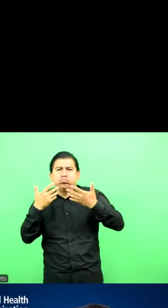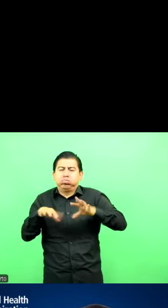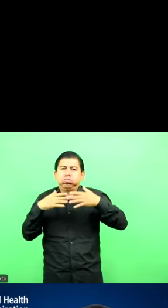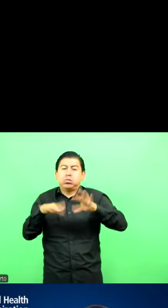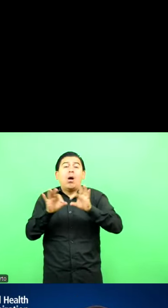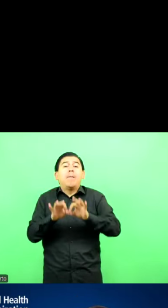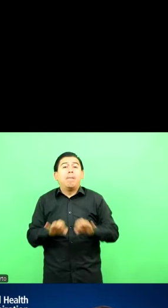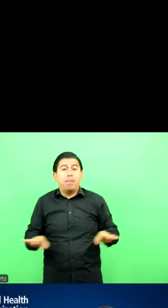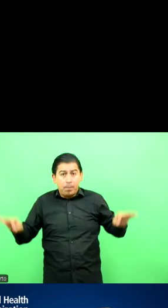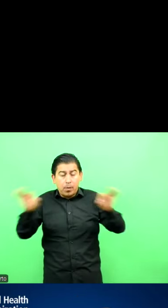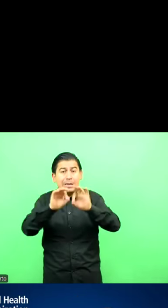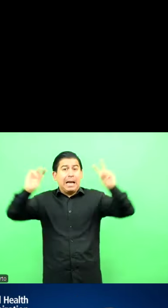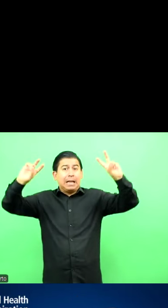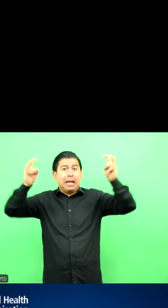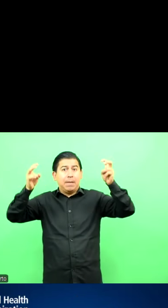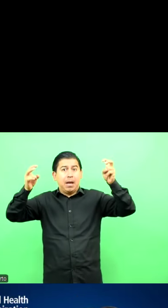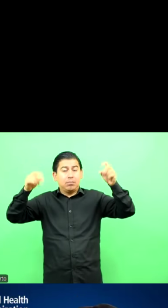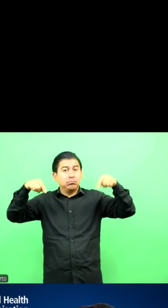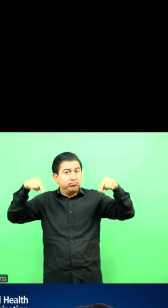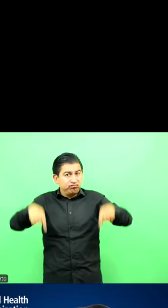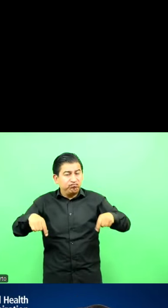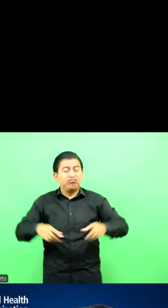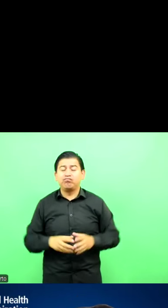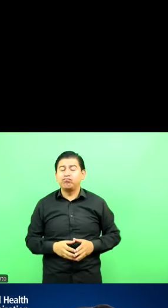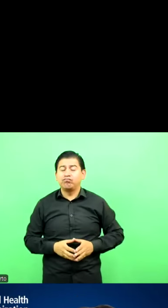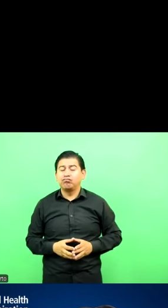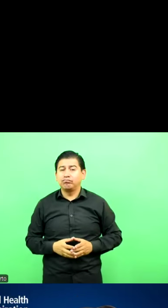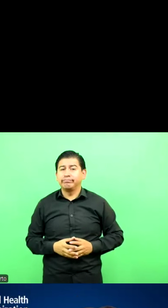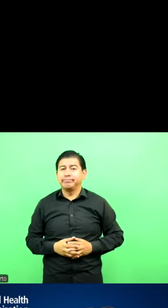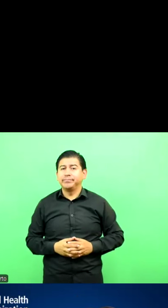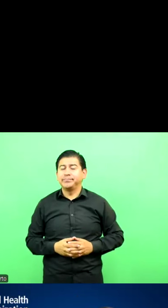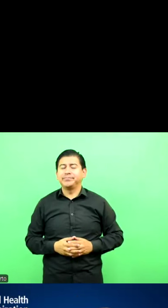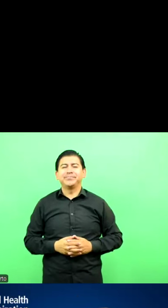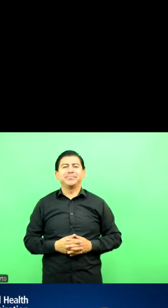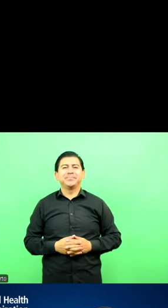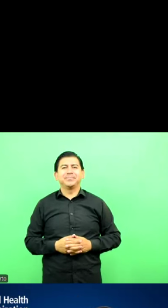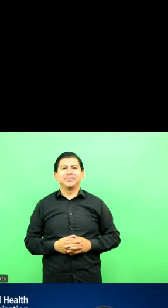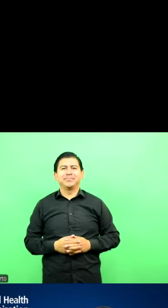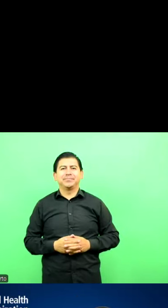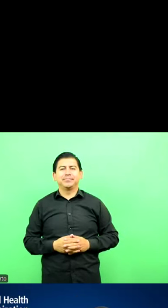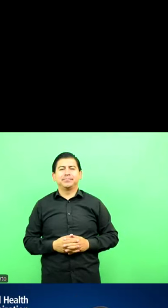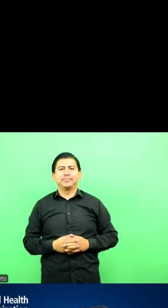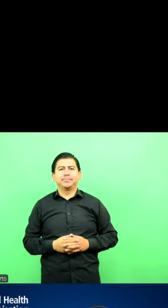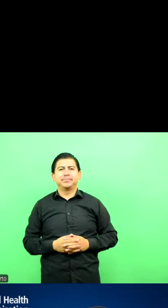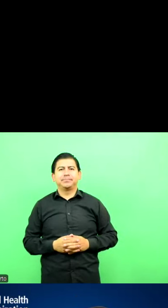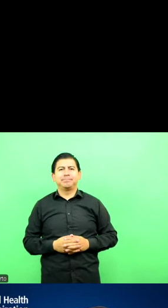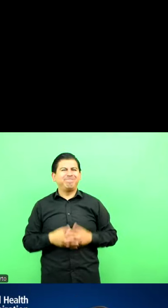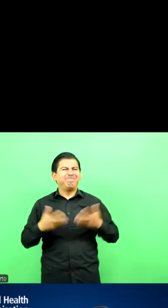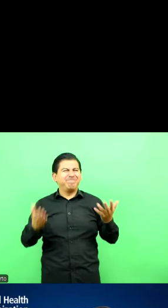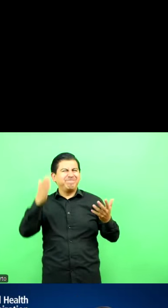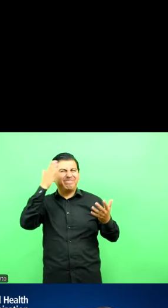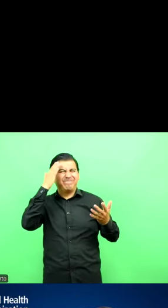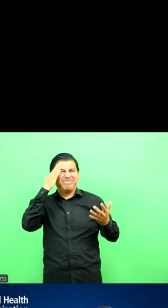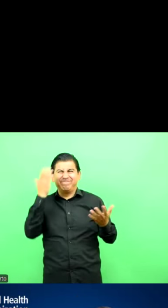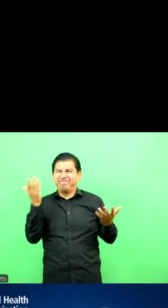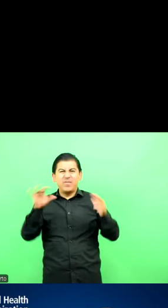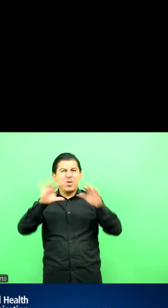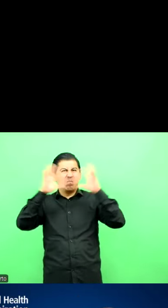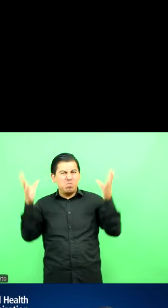discuss. As disasters become more frequent and intense, it is crucial